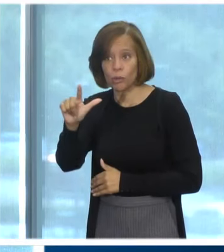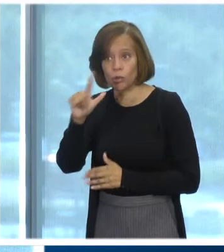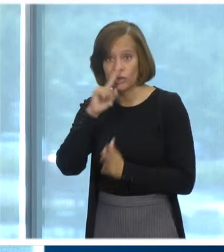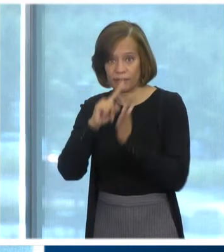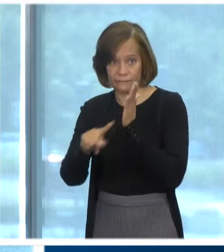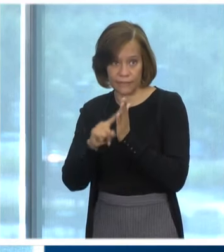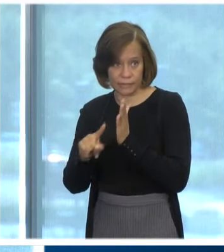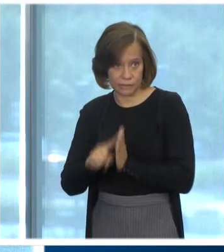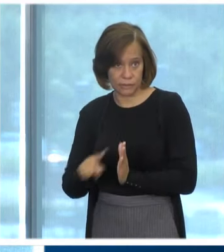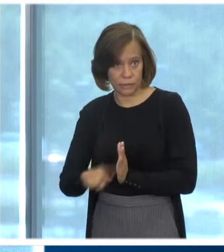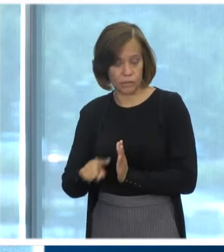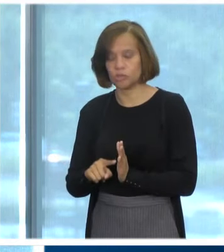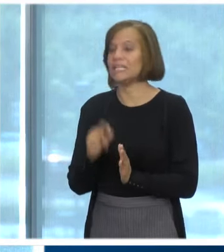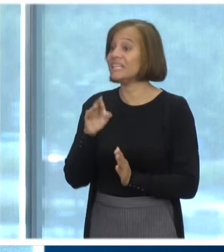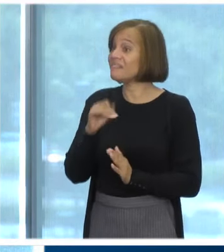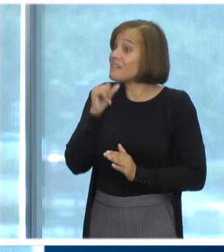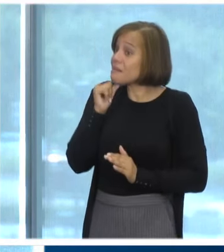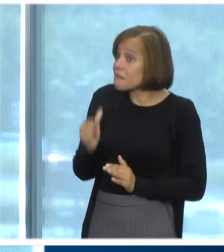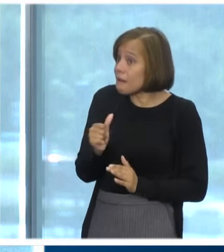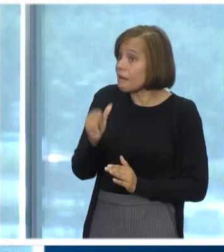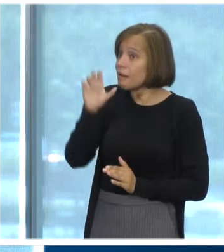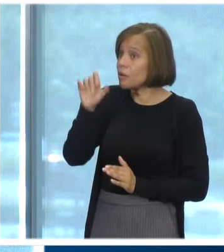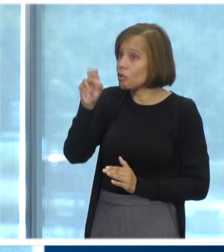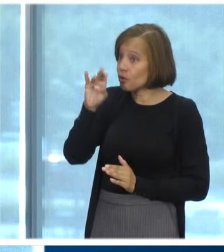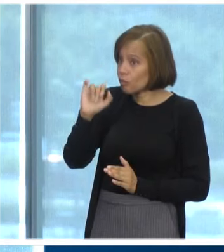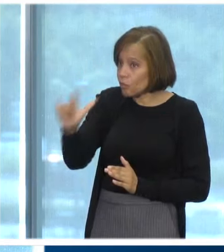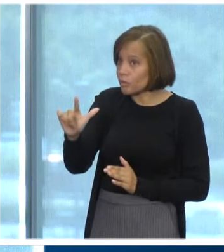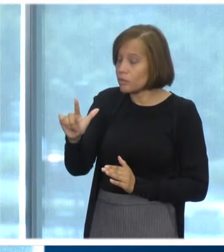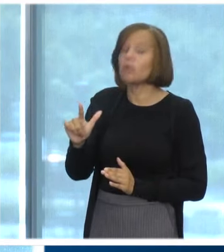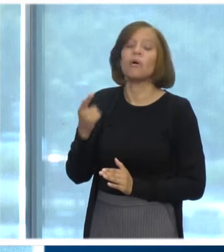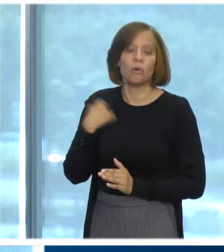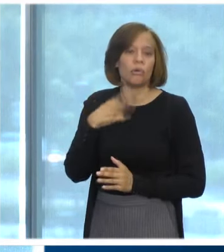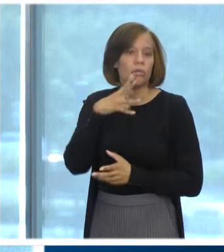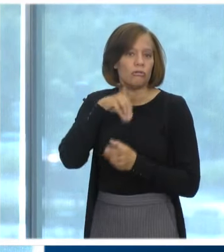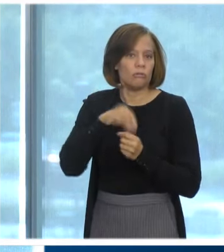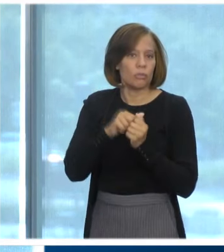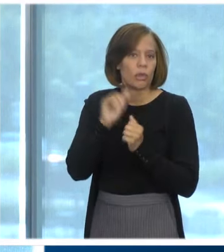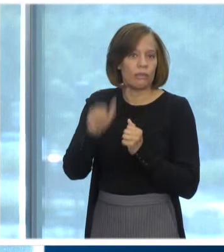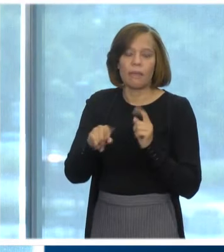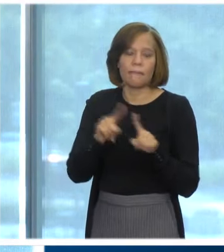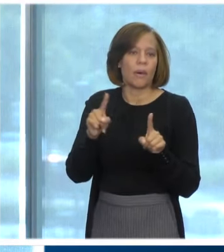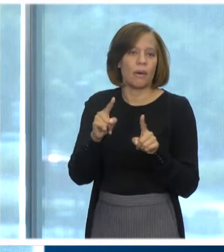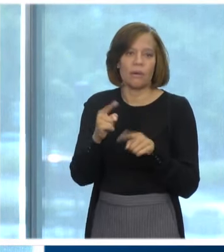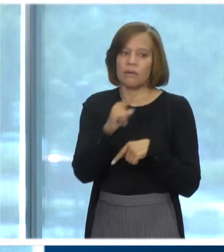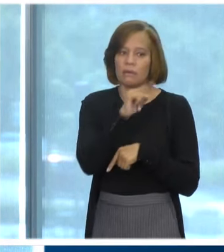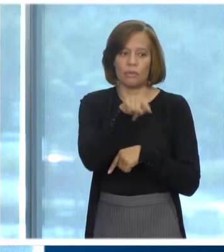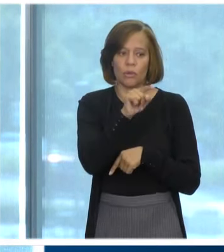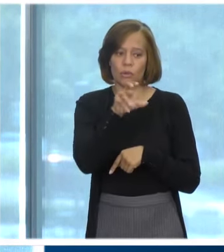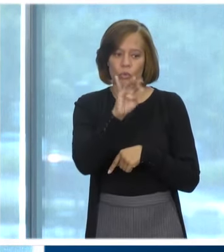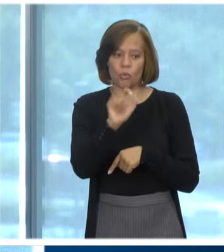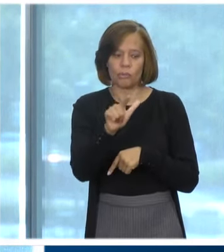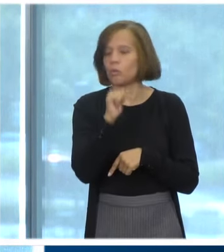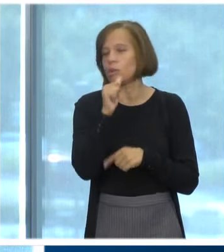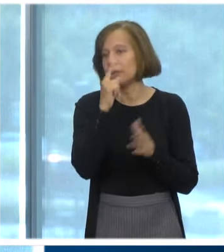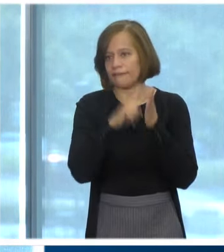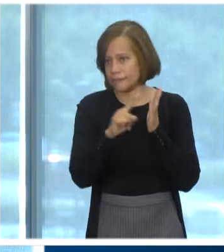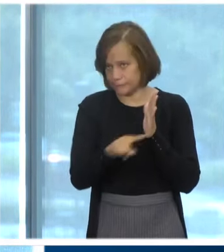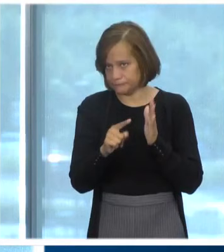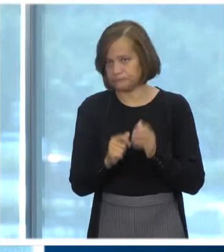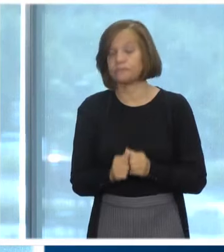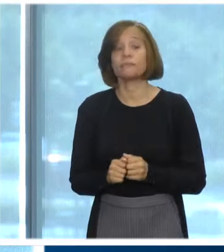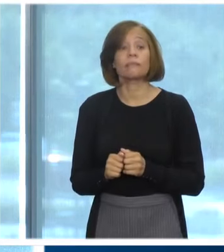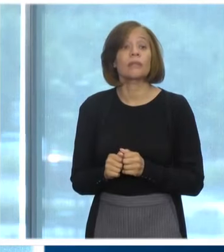not criminal, BakerHostetler may be asked to conduct an administrative investigation going forward. Of the complaints that